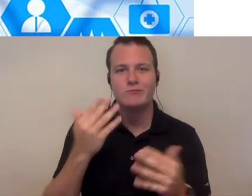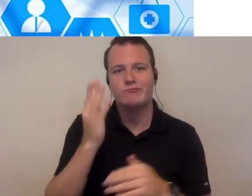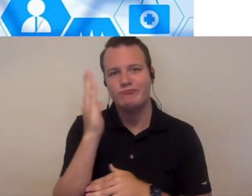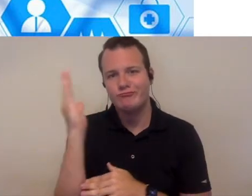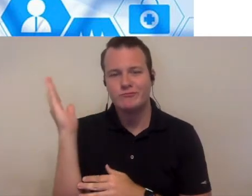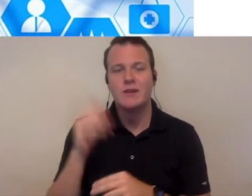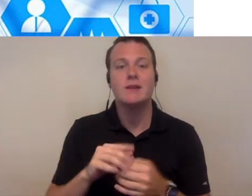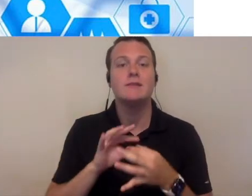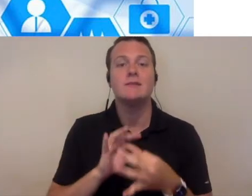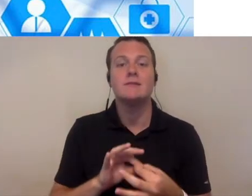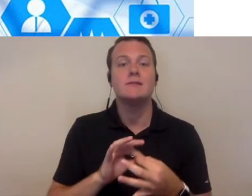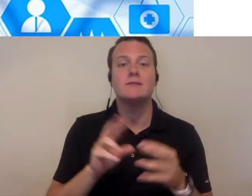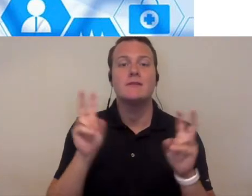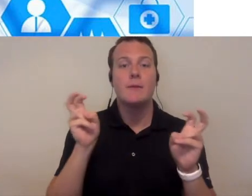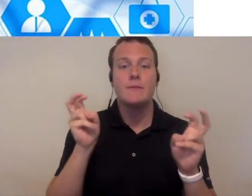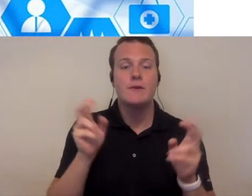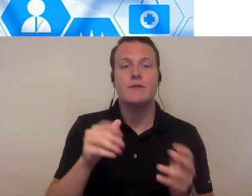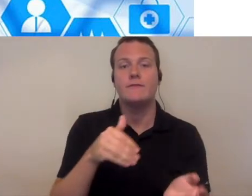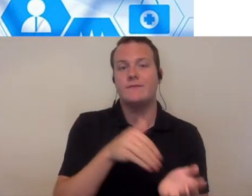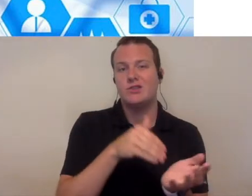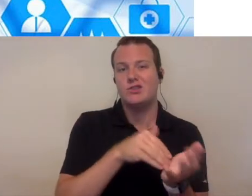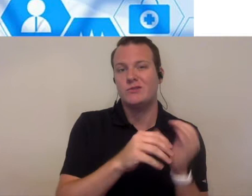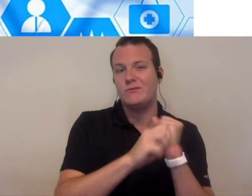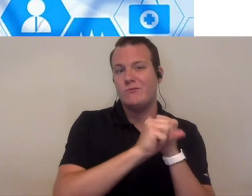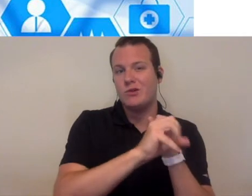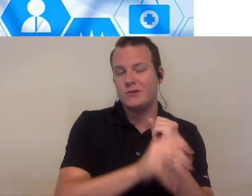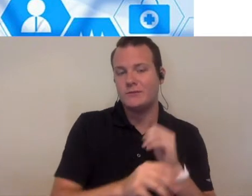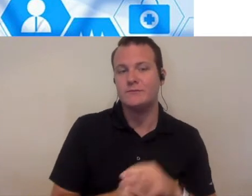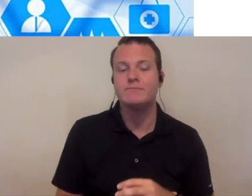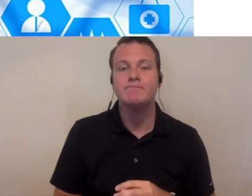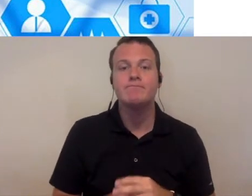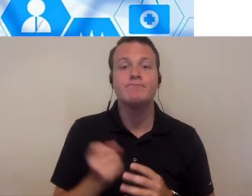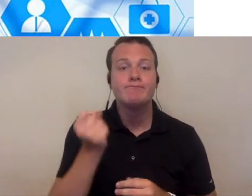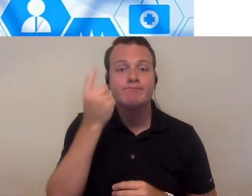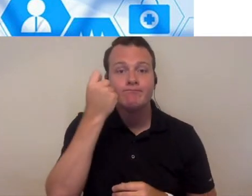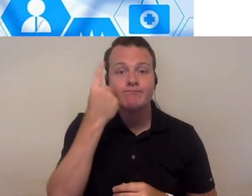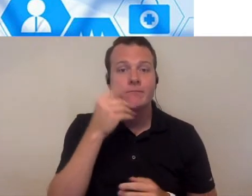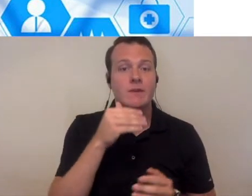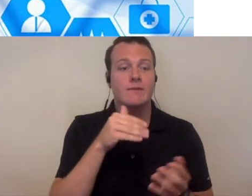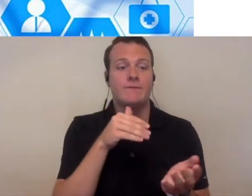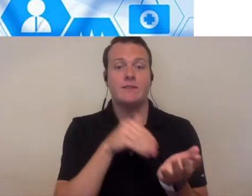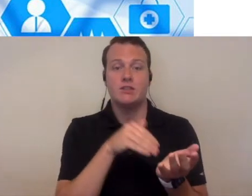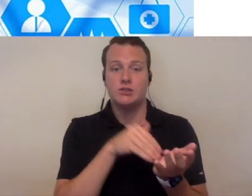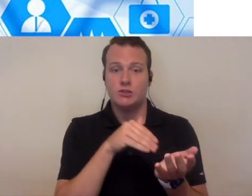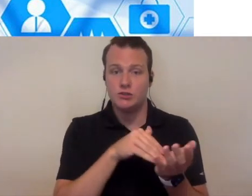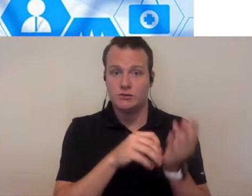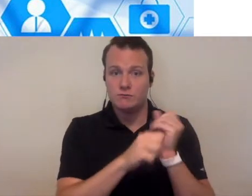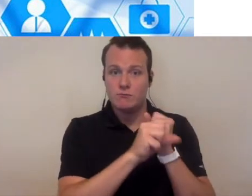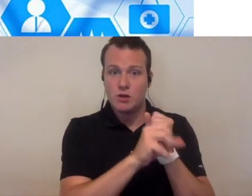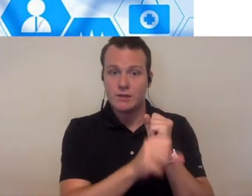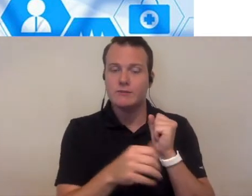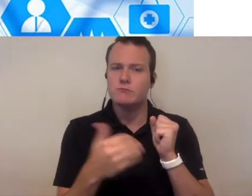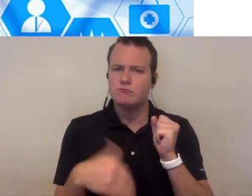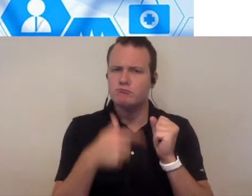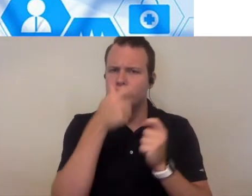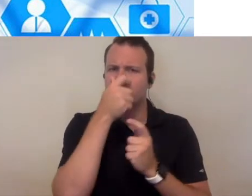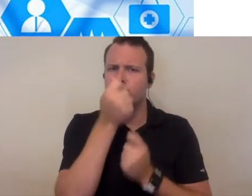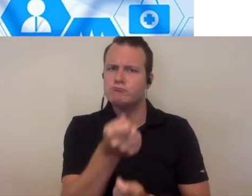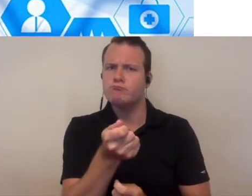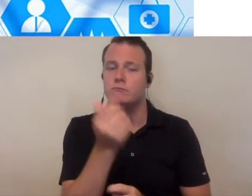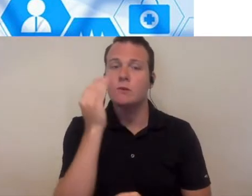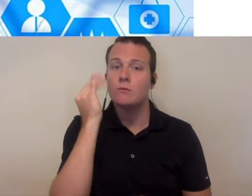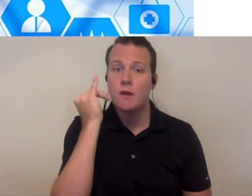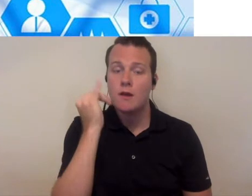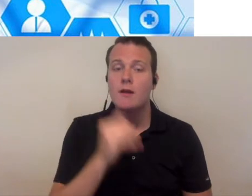presentation. So we're going to talk about physician marketing tonight. And physician marketing is a very interesting topic